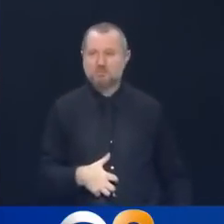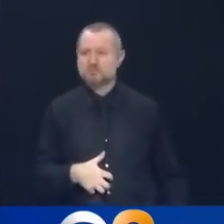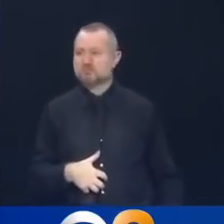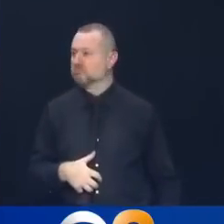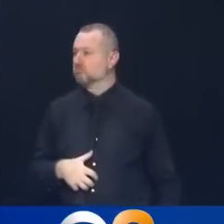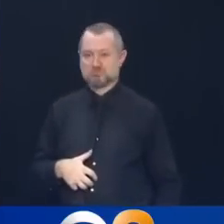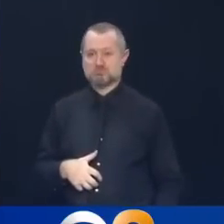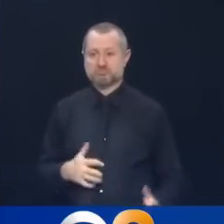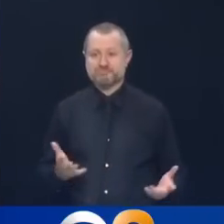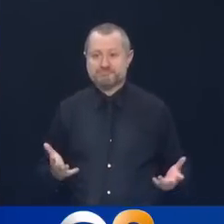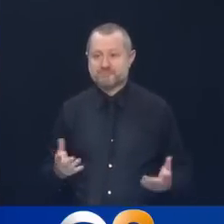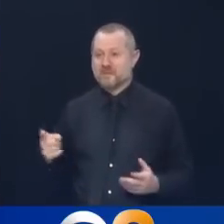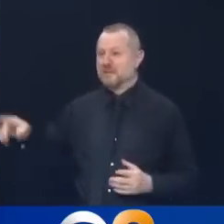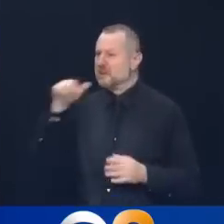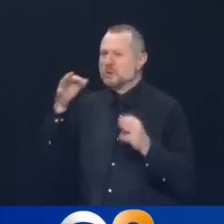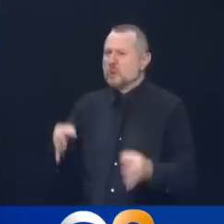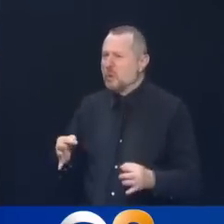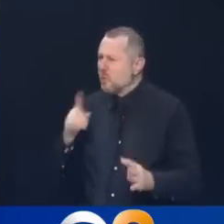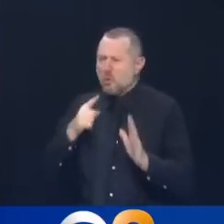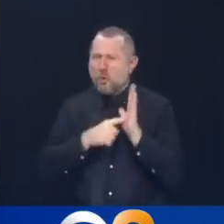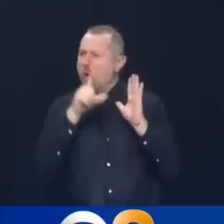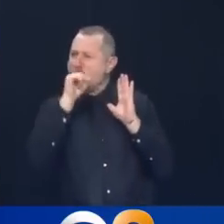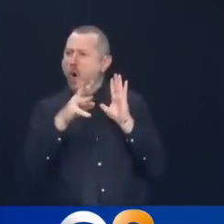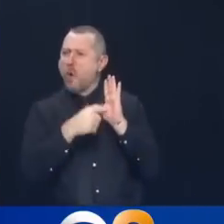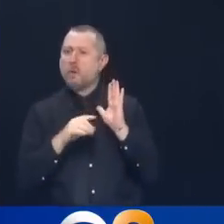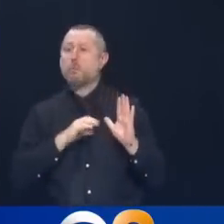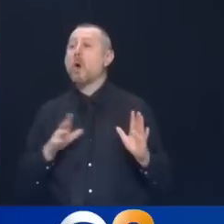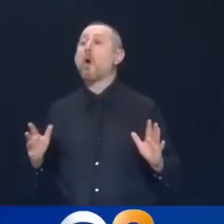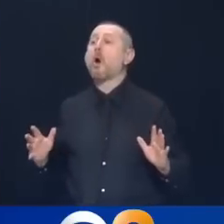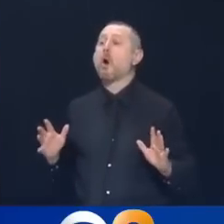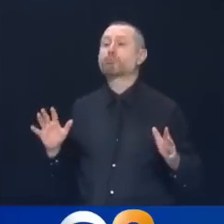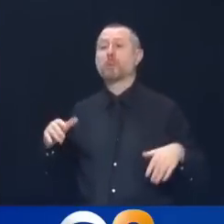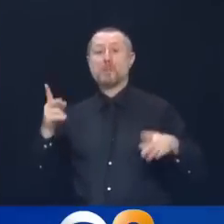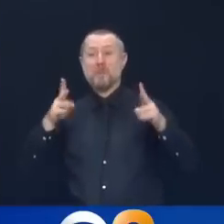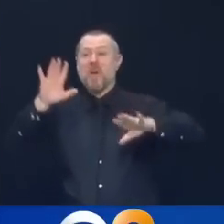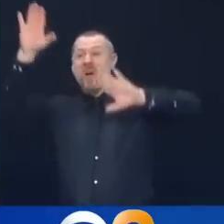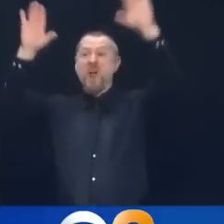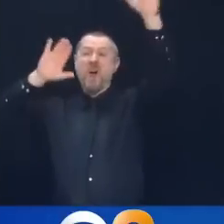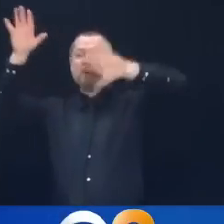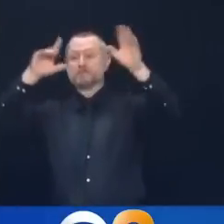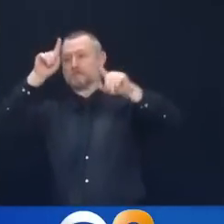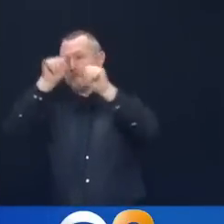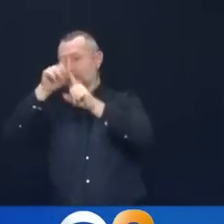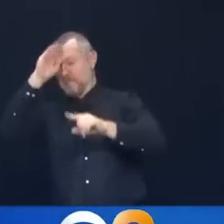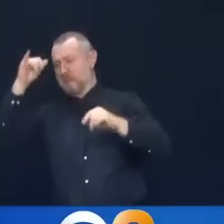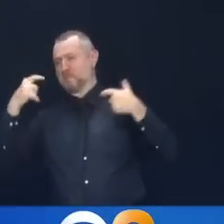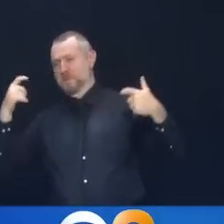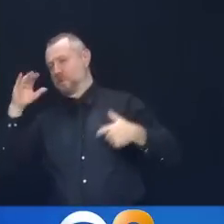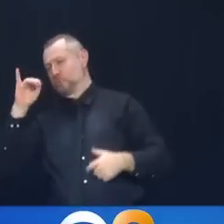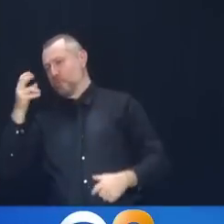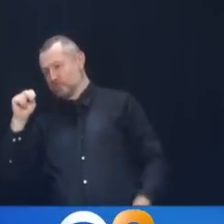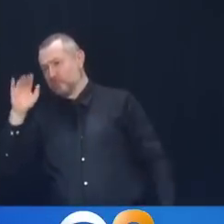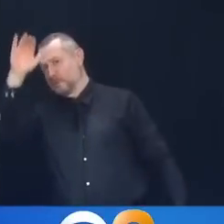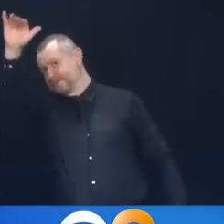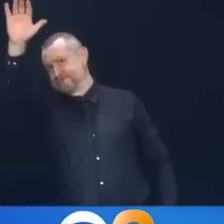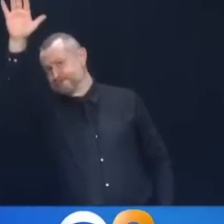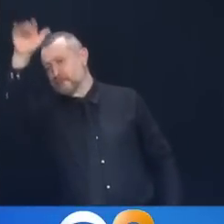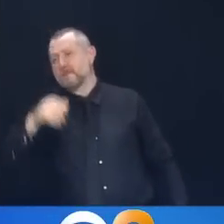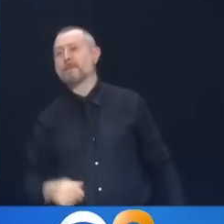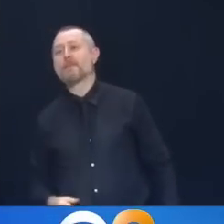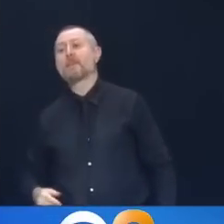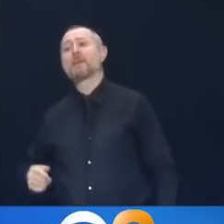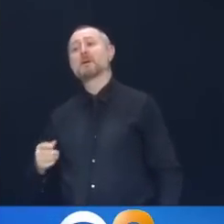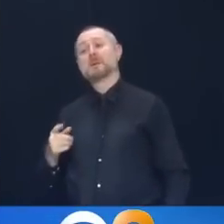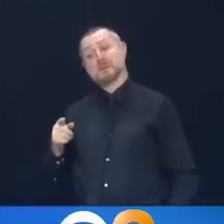a law. But is there a way, I mean, so it is a separate question, you know, it is different from